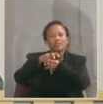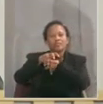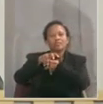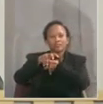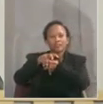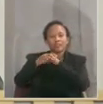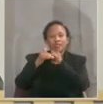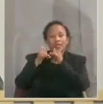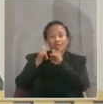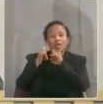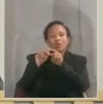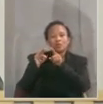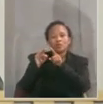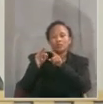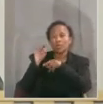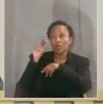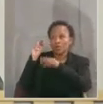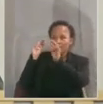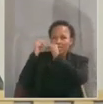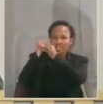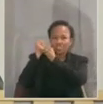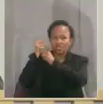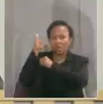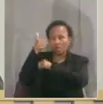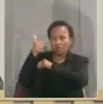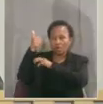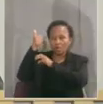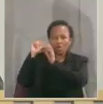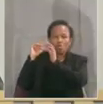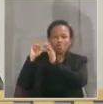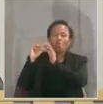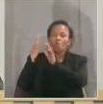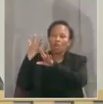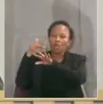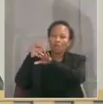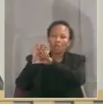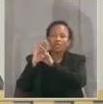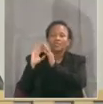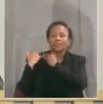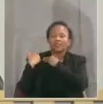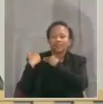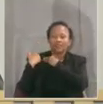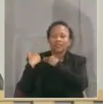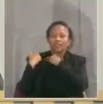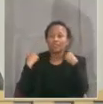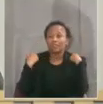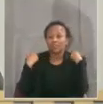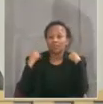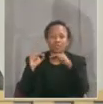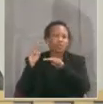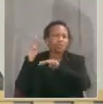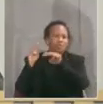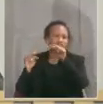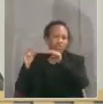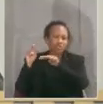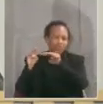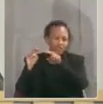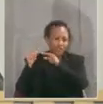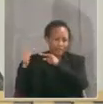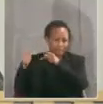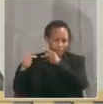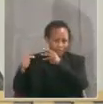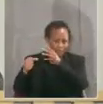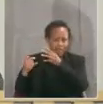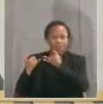National Commissioner has to implement the safety and security measures that are talking to the identified threat